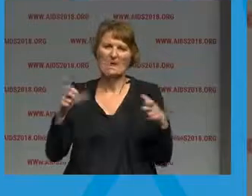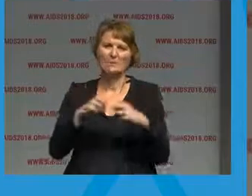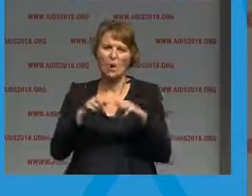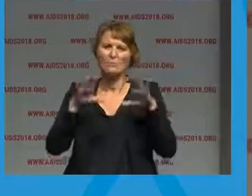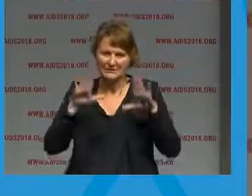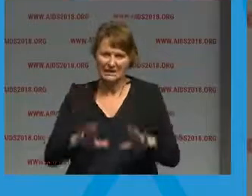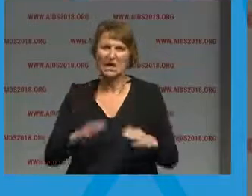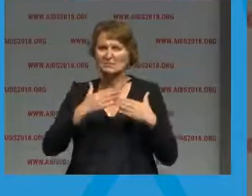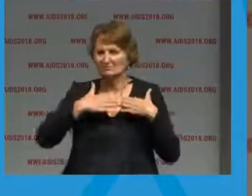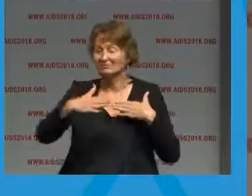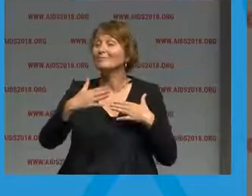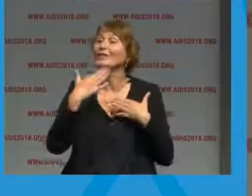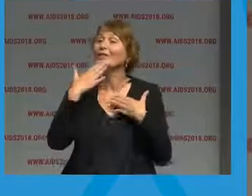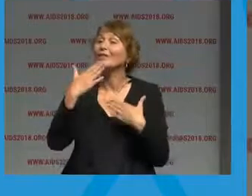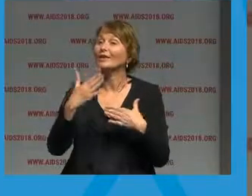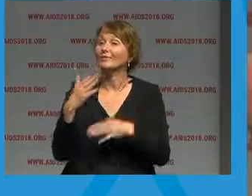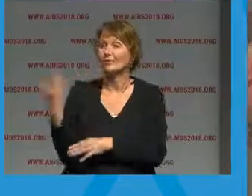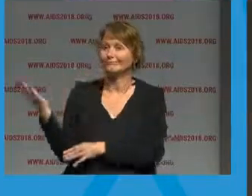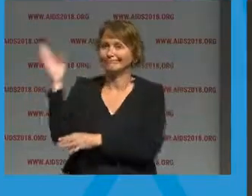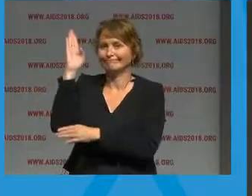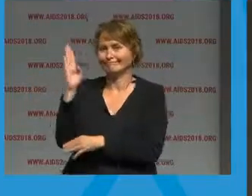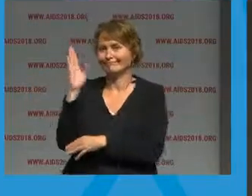participate.